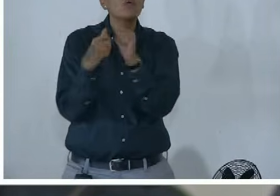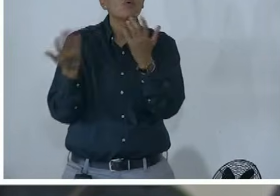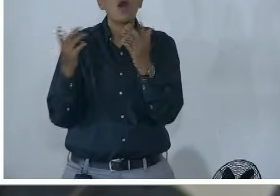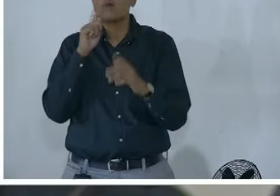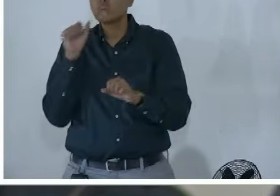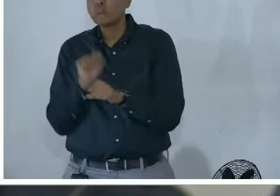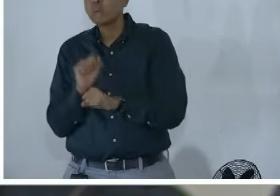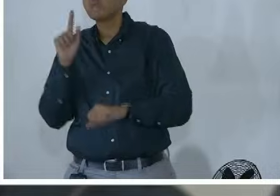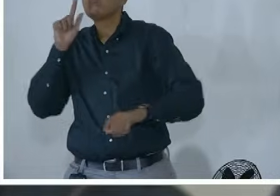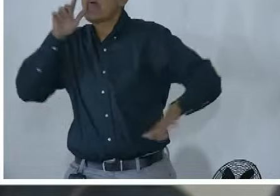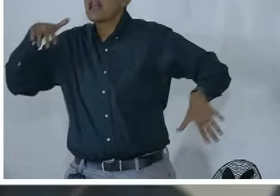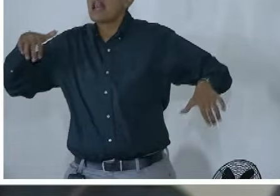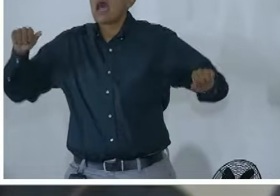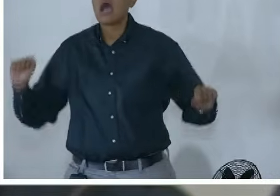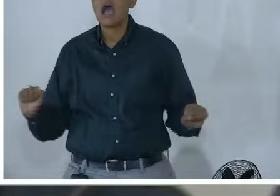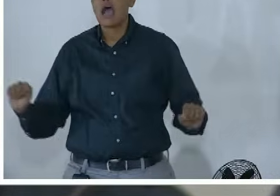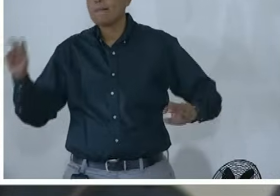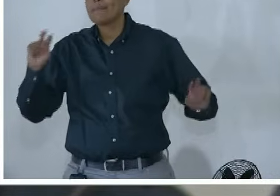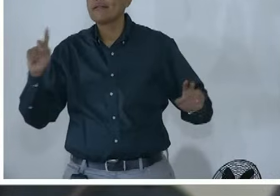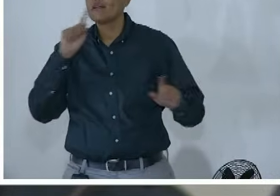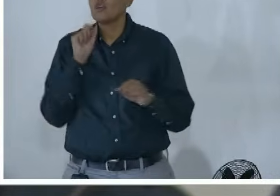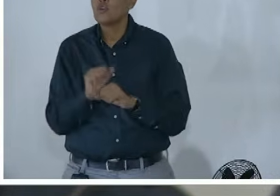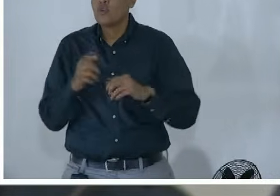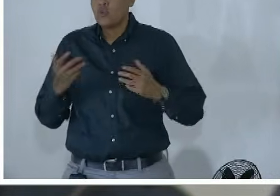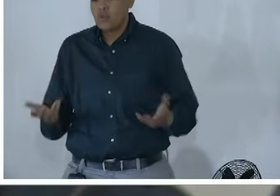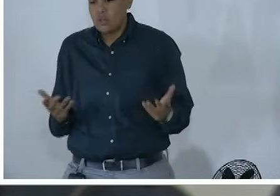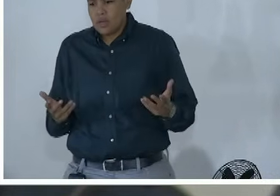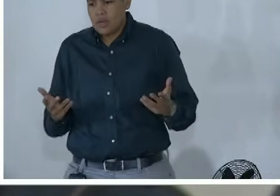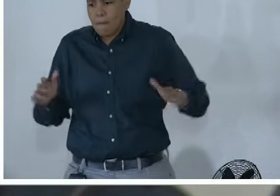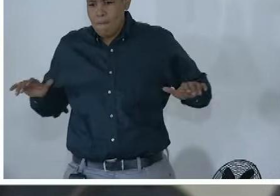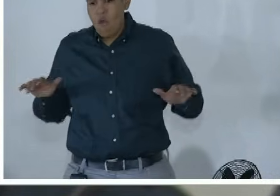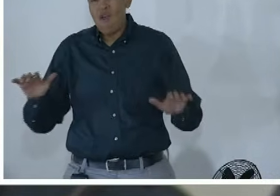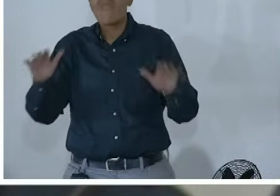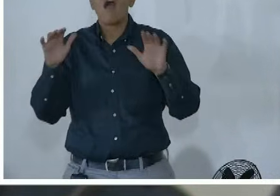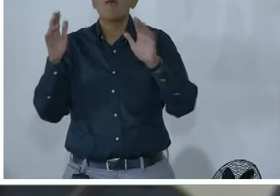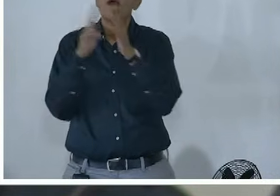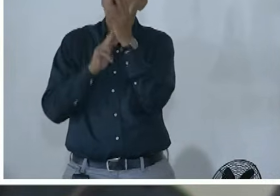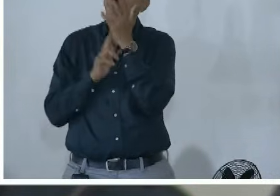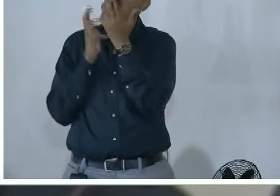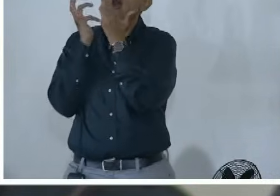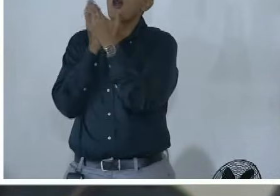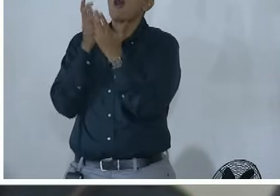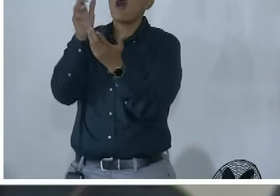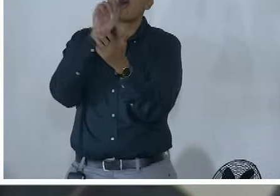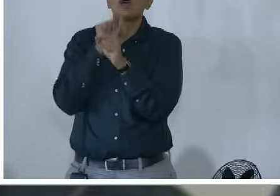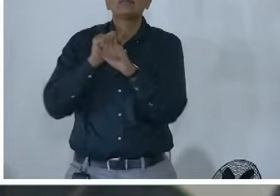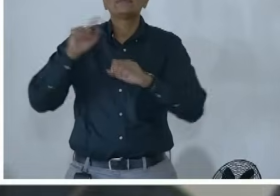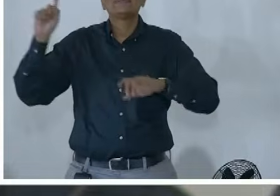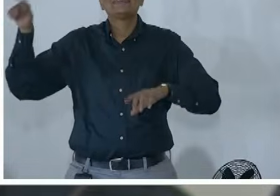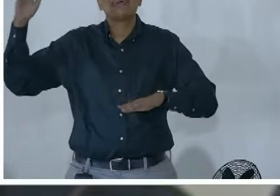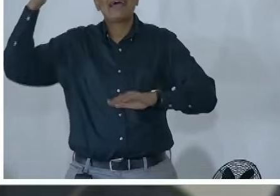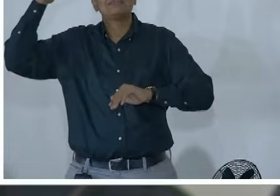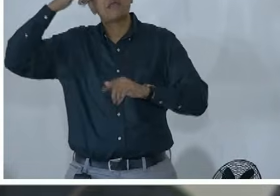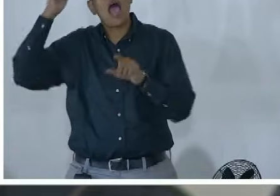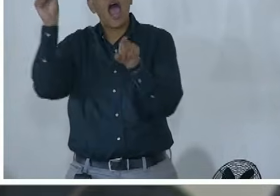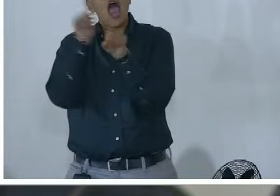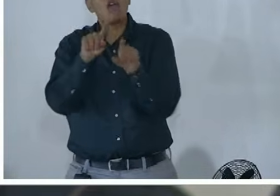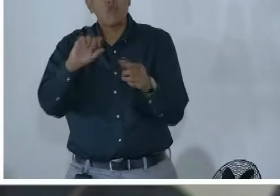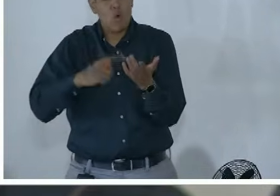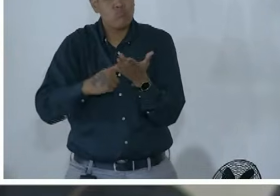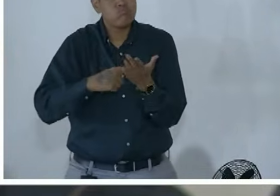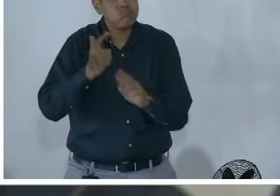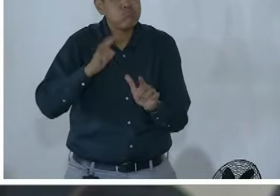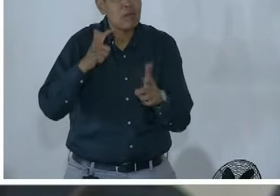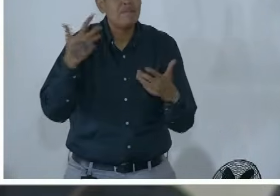genuine inability to perform a contract as initially agreed or